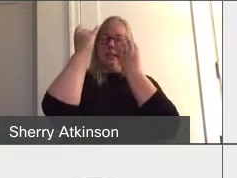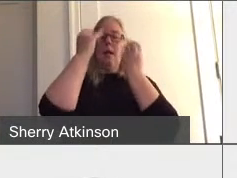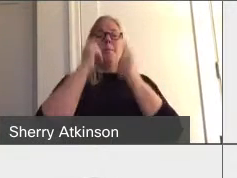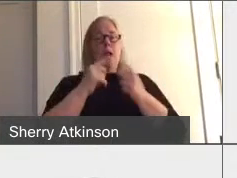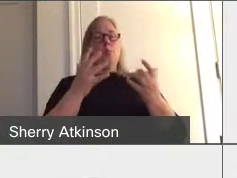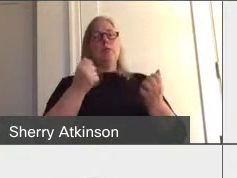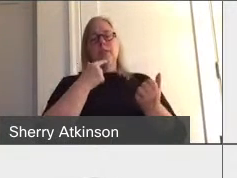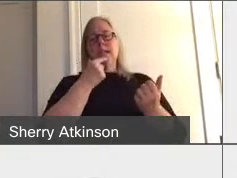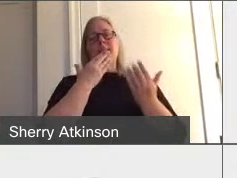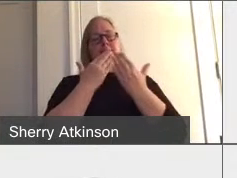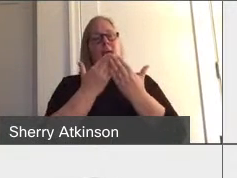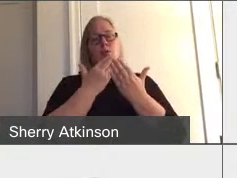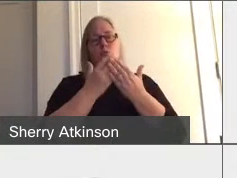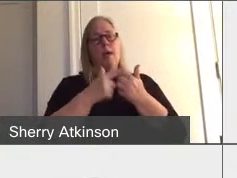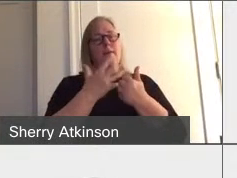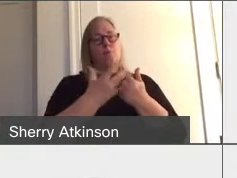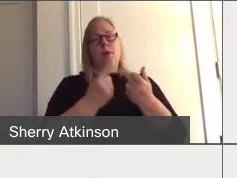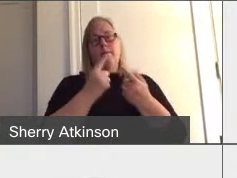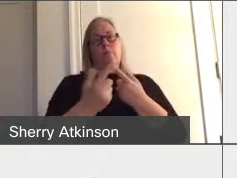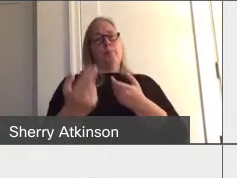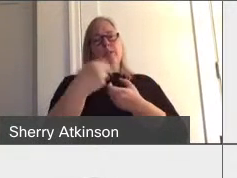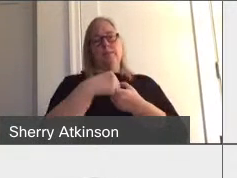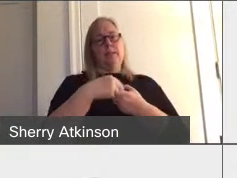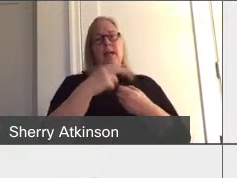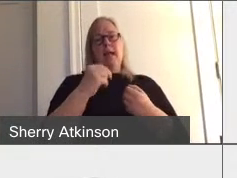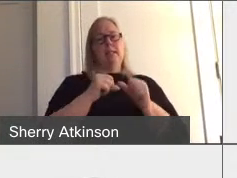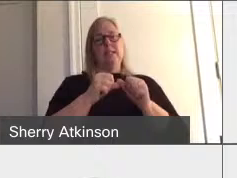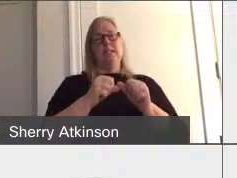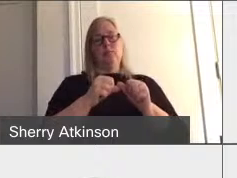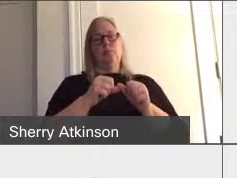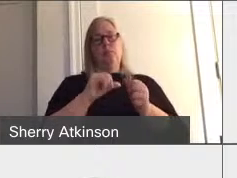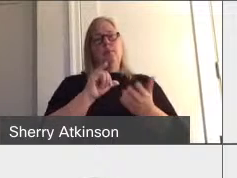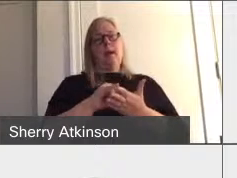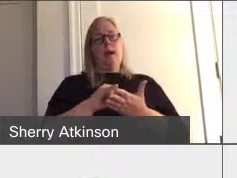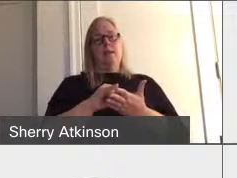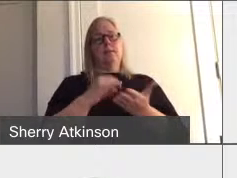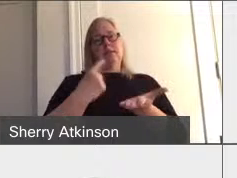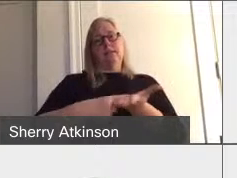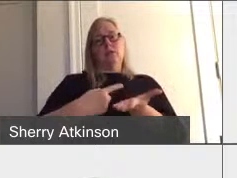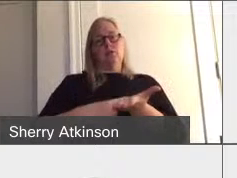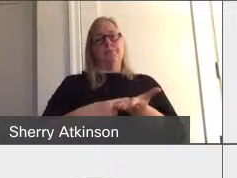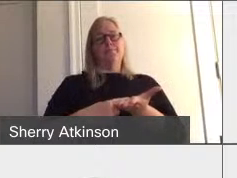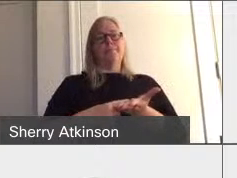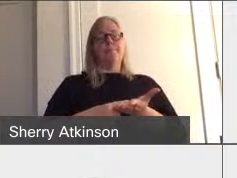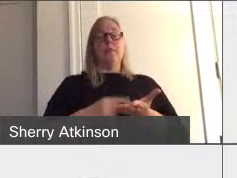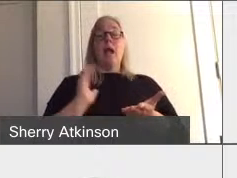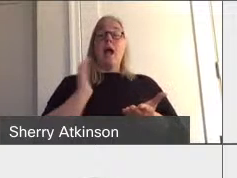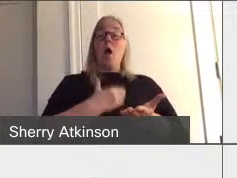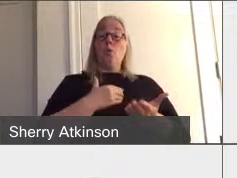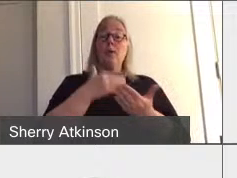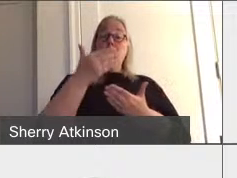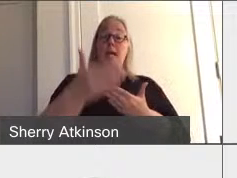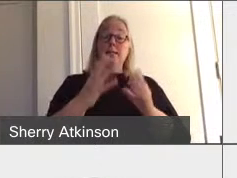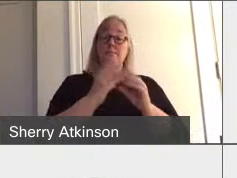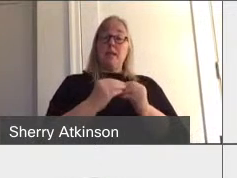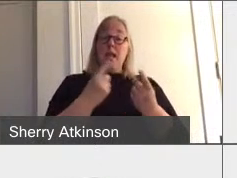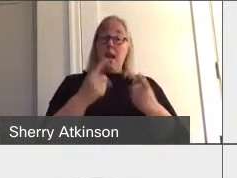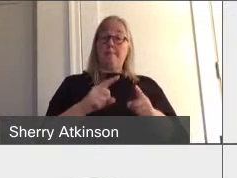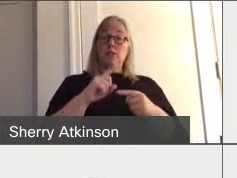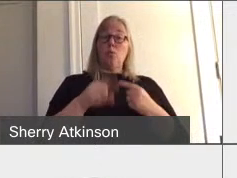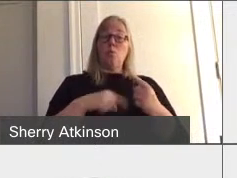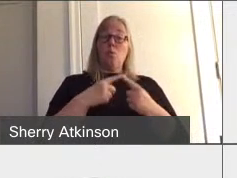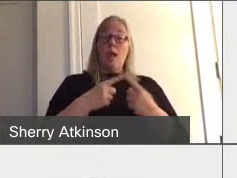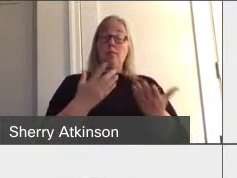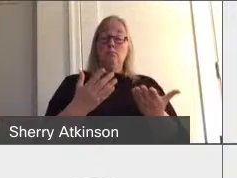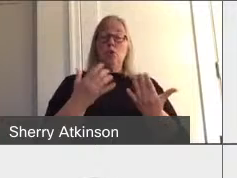everybody for participating and continue that discussion. Our next meeting will be currently